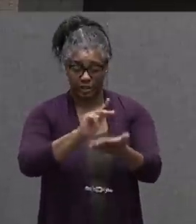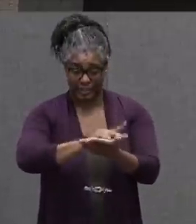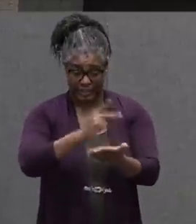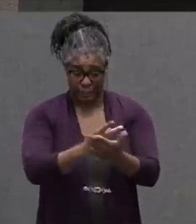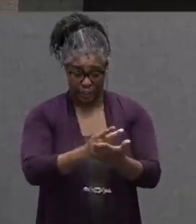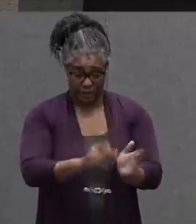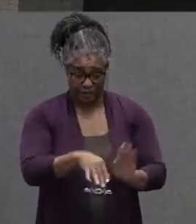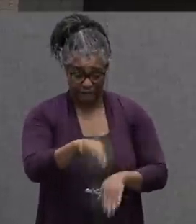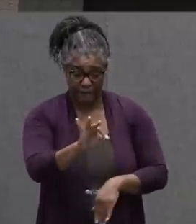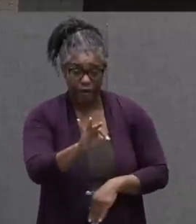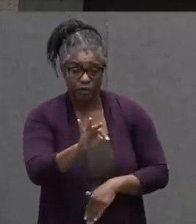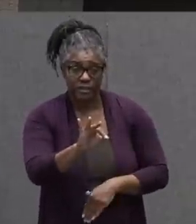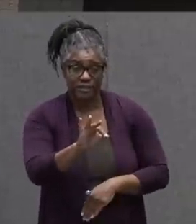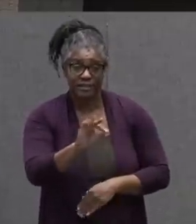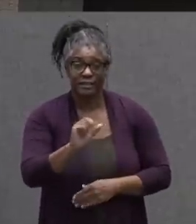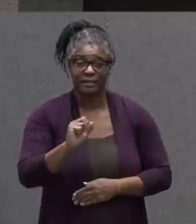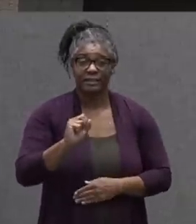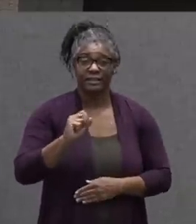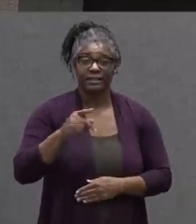some spices.